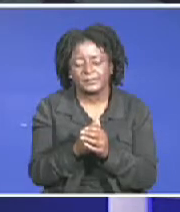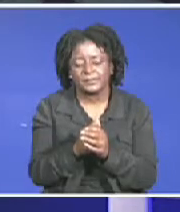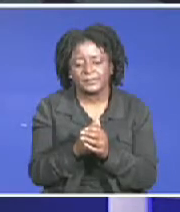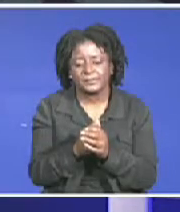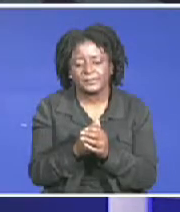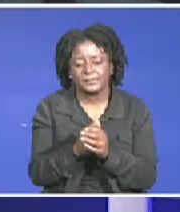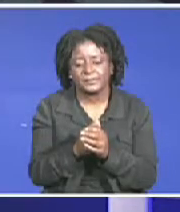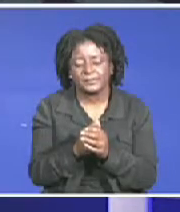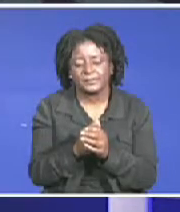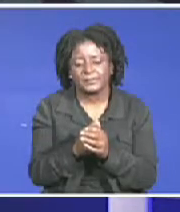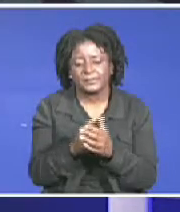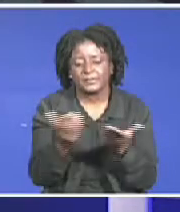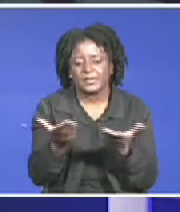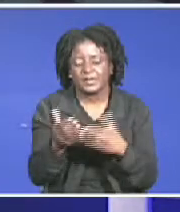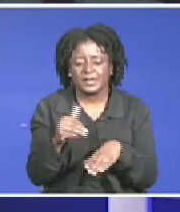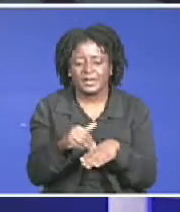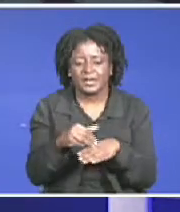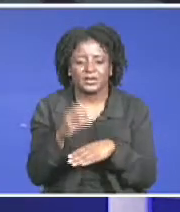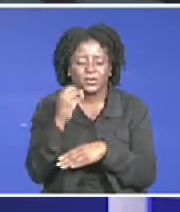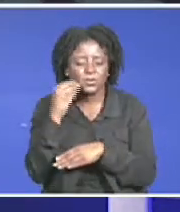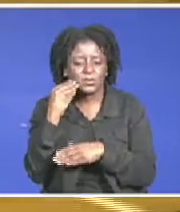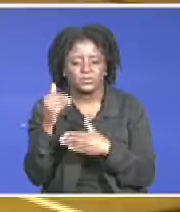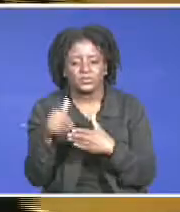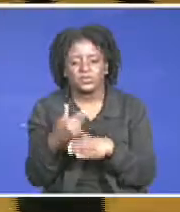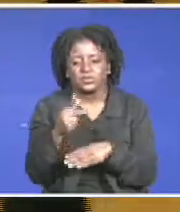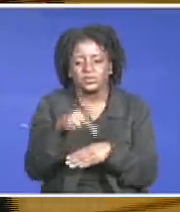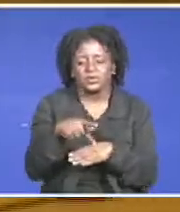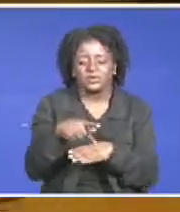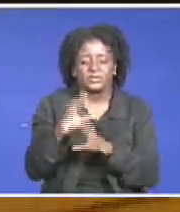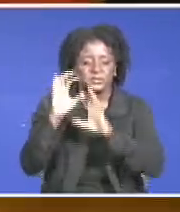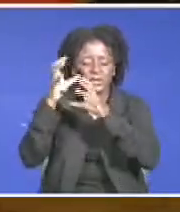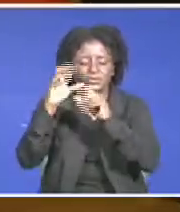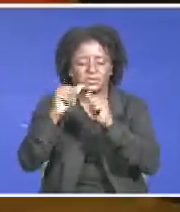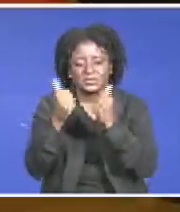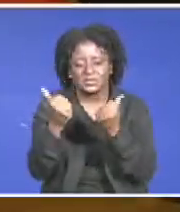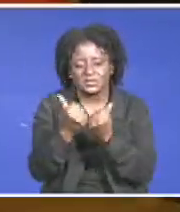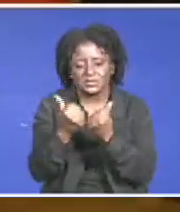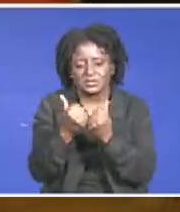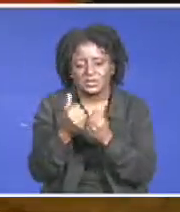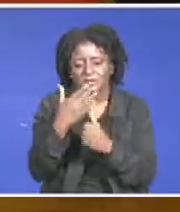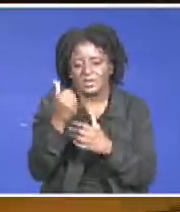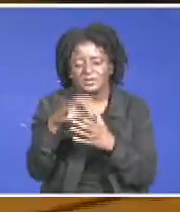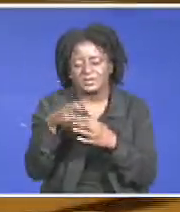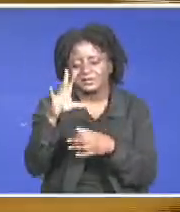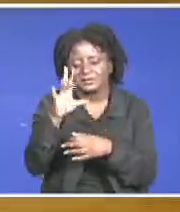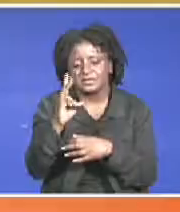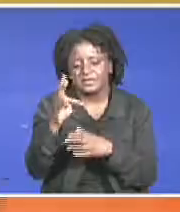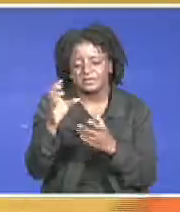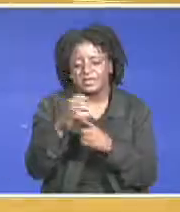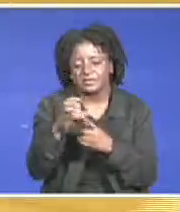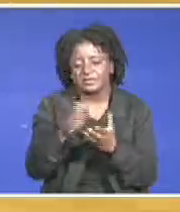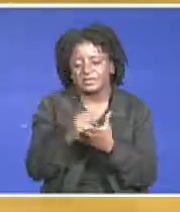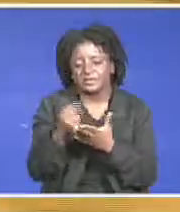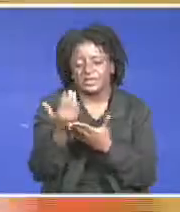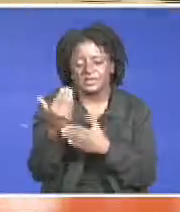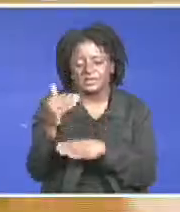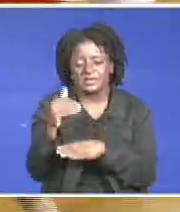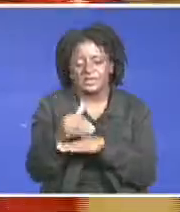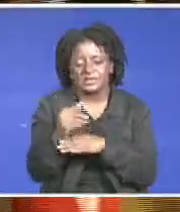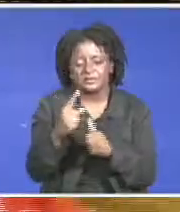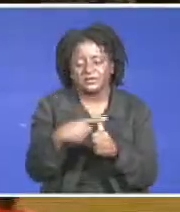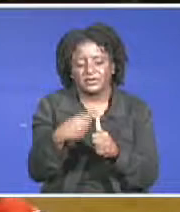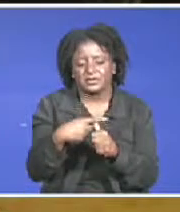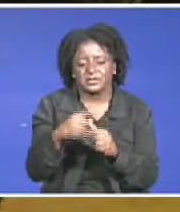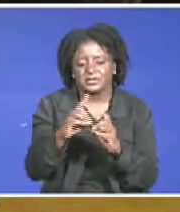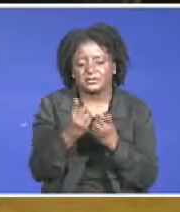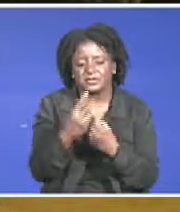Back here at home, New Providence Basketball Association tipping off its best of seven championships last night at the AF Adderley Gym. Up first in Division